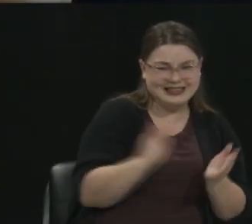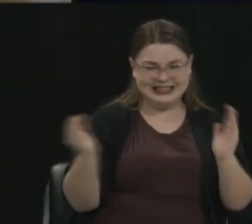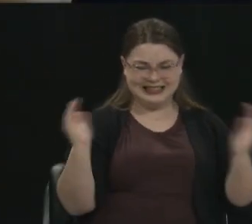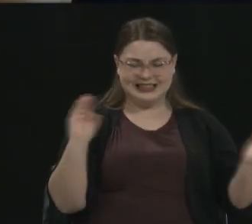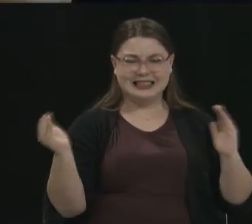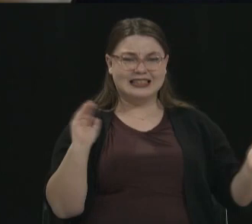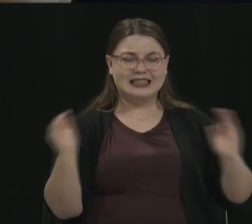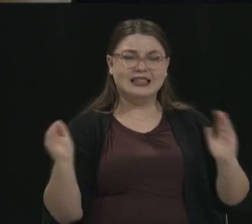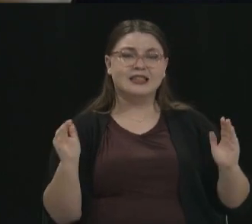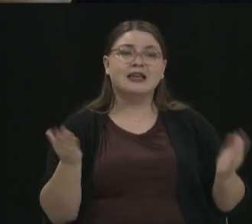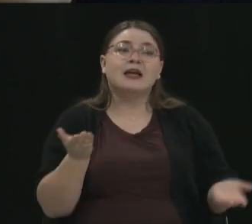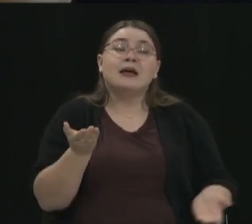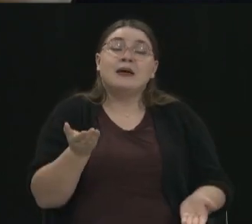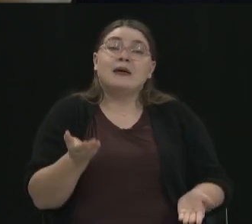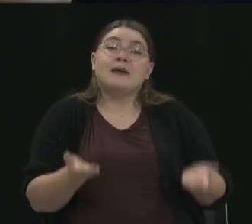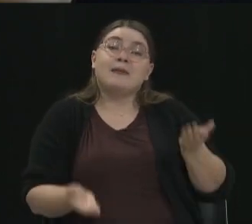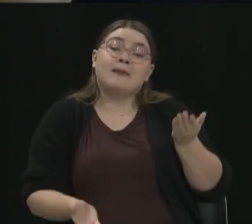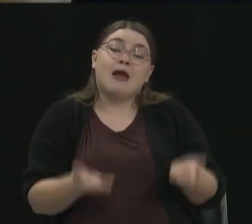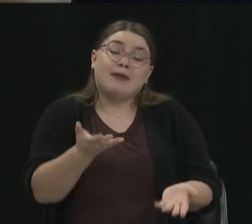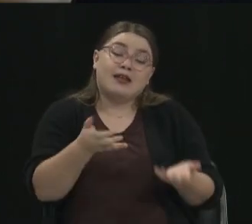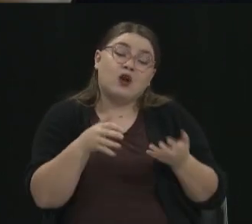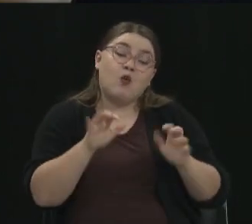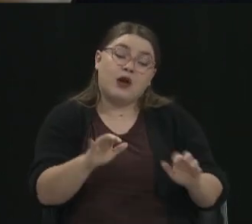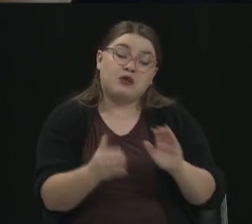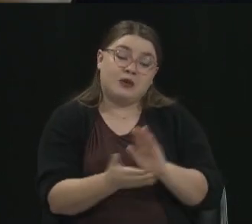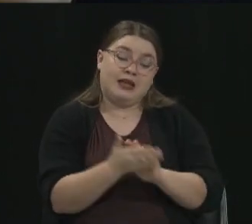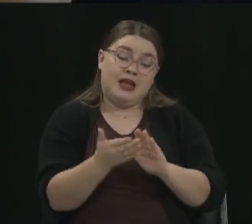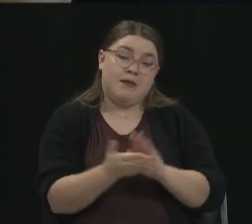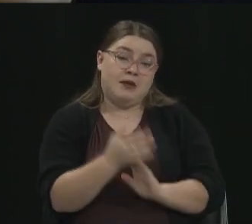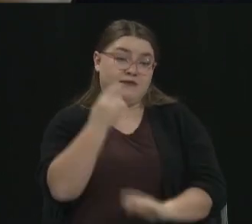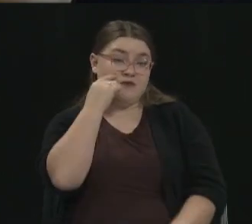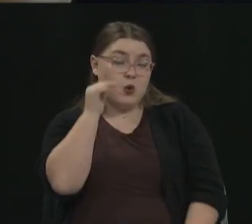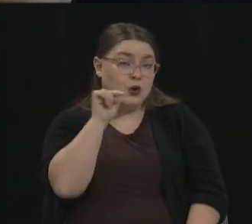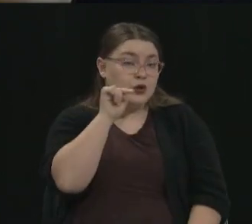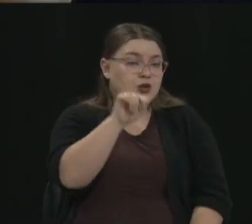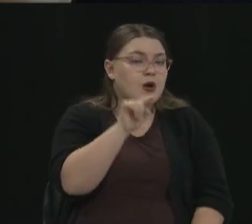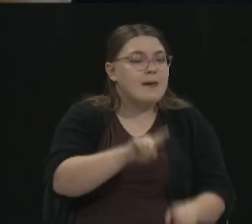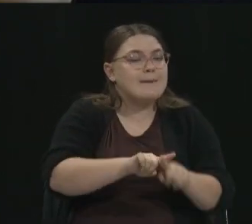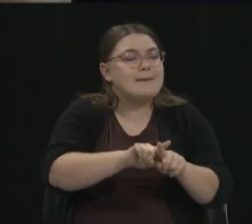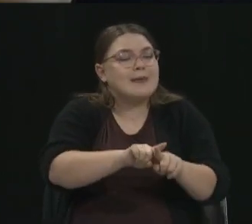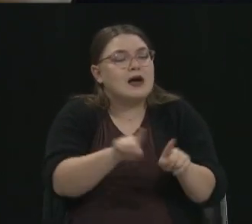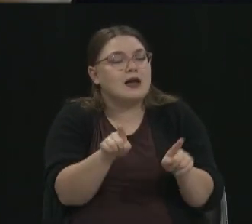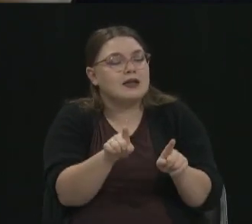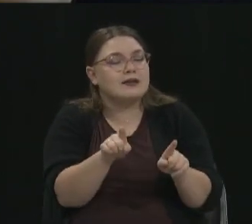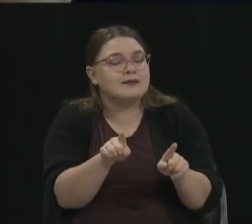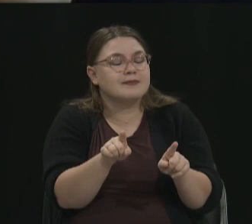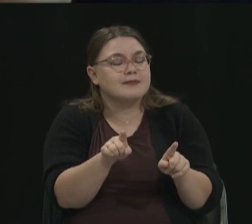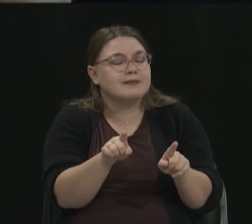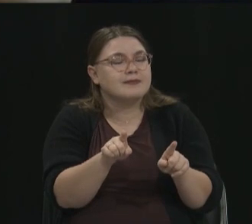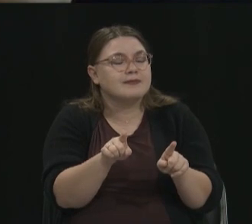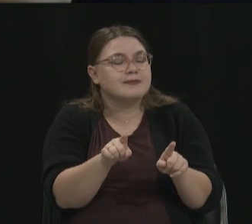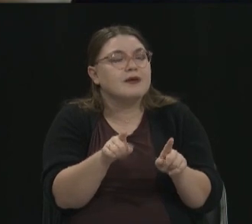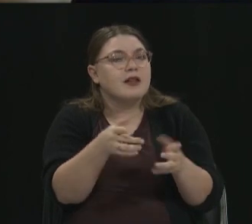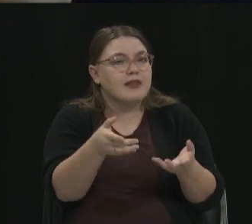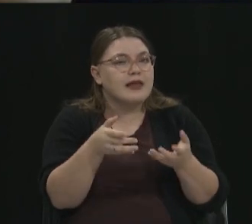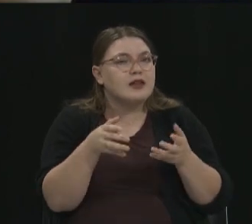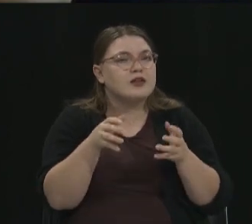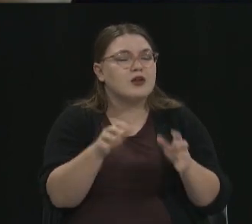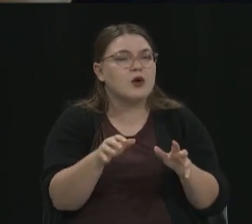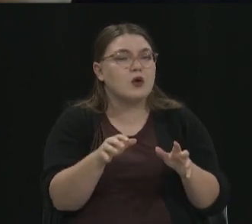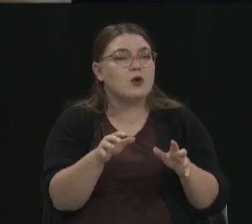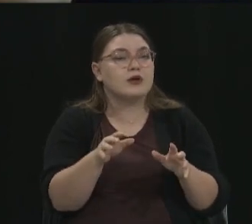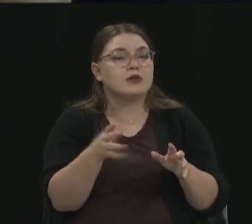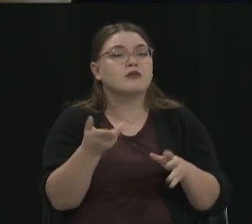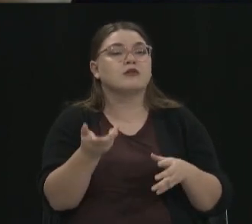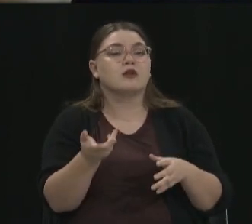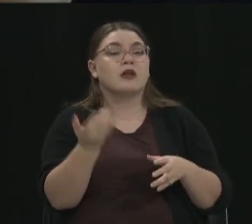you, but you don't want to alienate an economic interest, so they won't go against you. So you sit